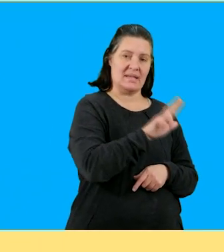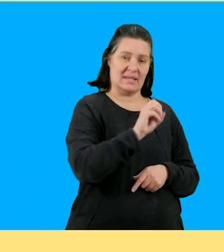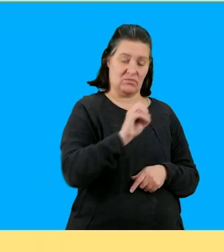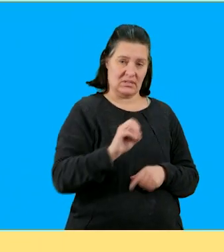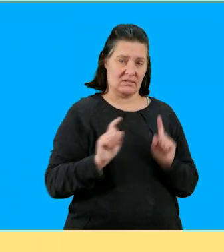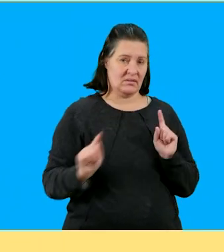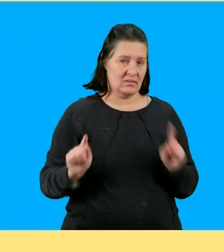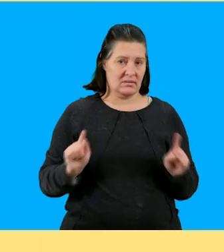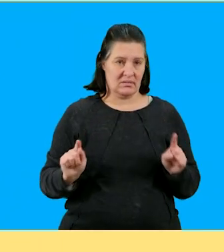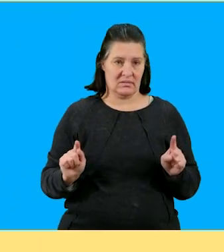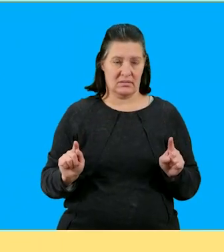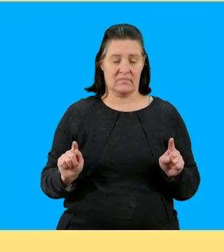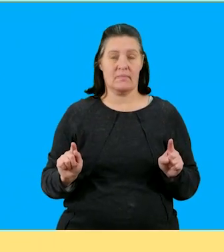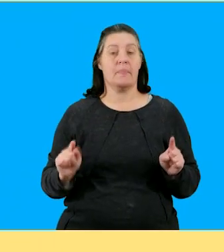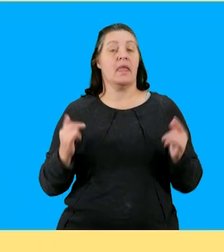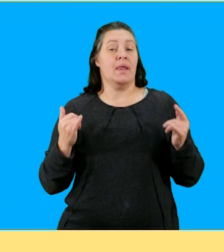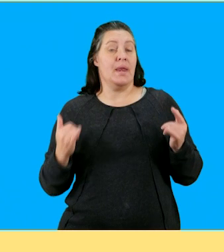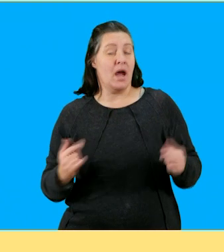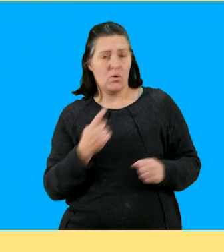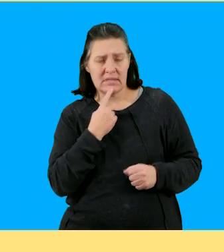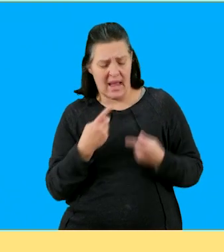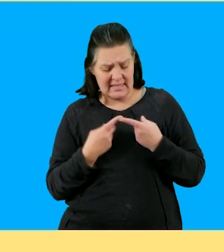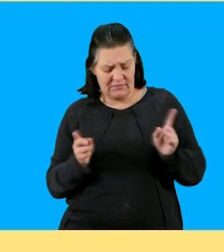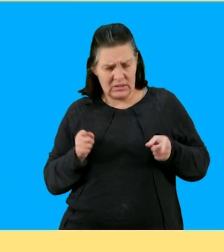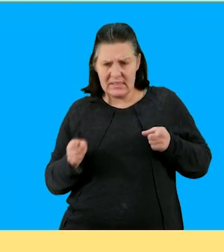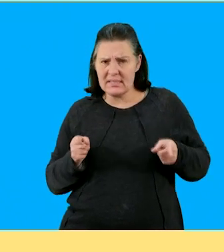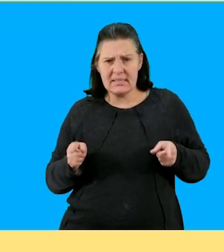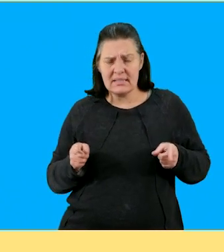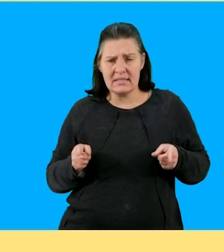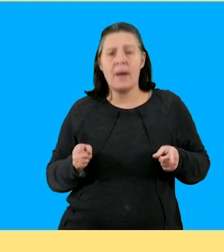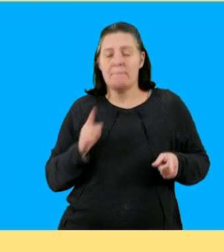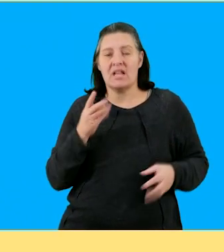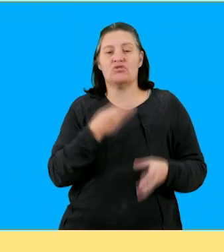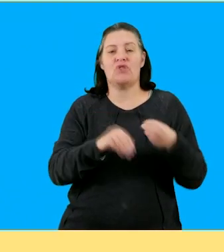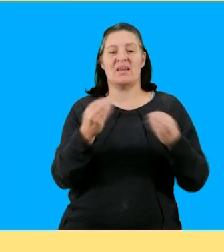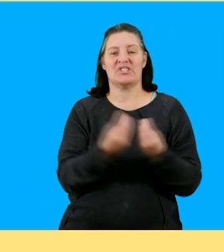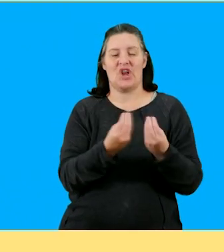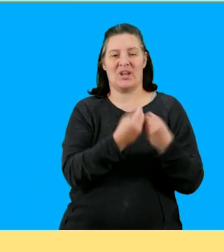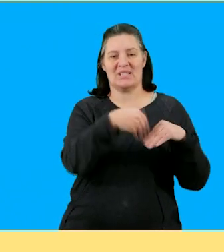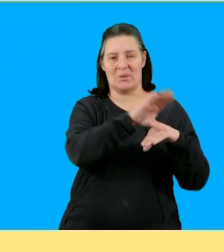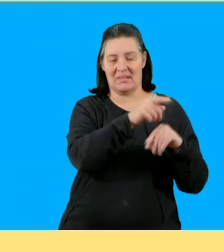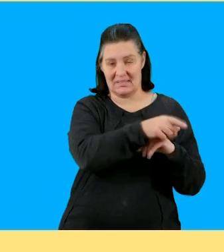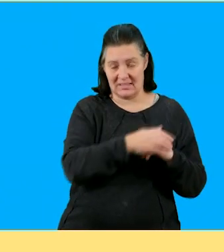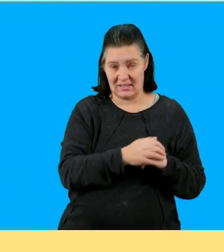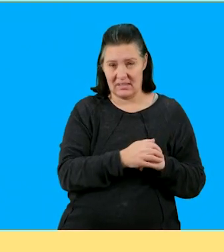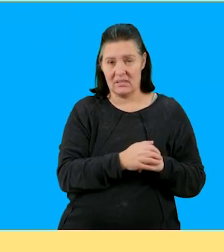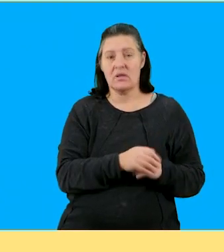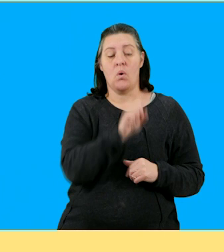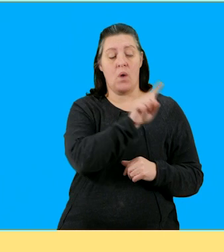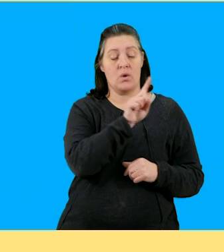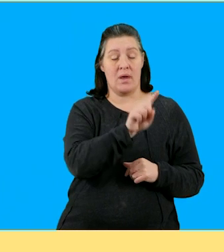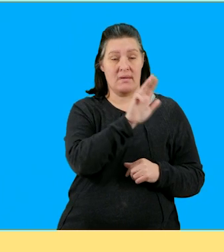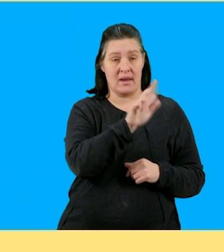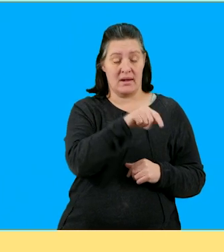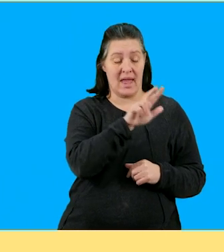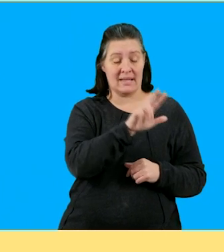119,800. So I'll now say the difference here becomes my trading stock surplus then. So I'm saying